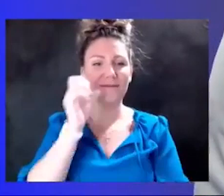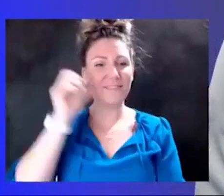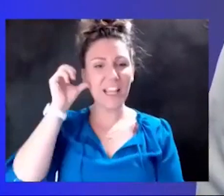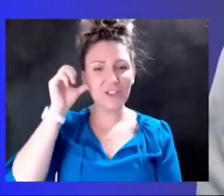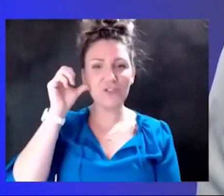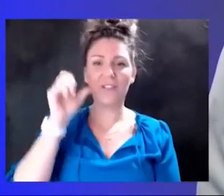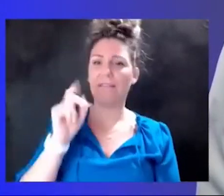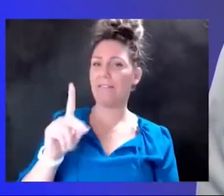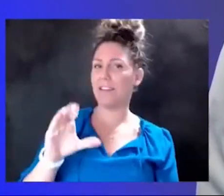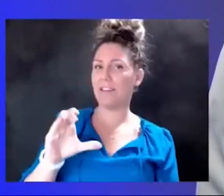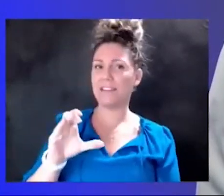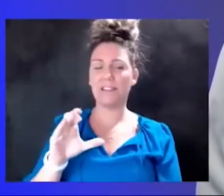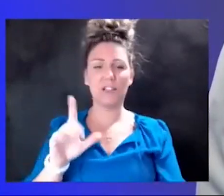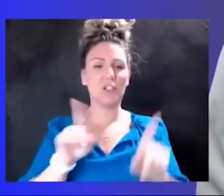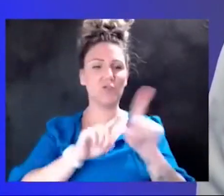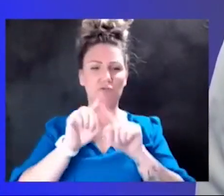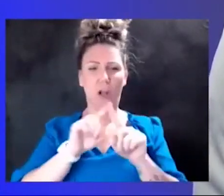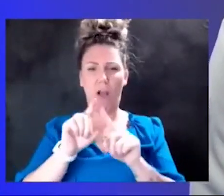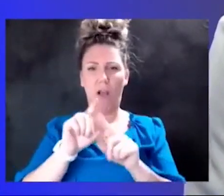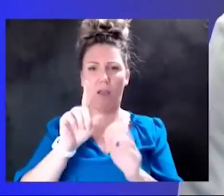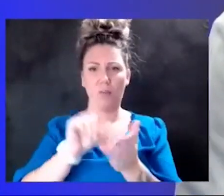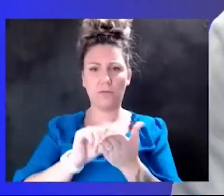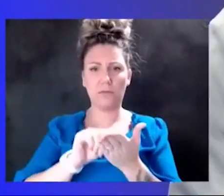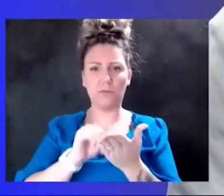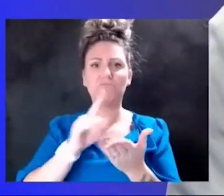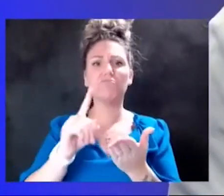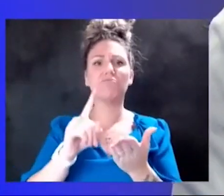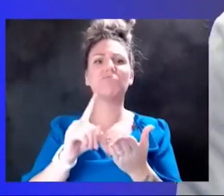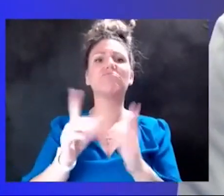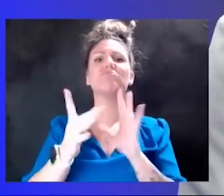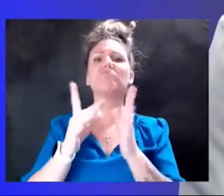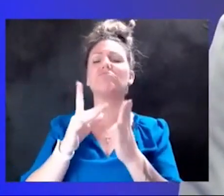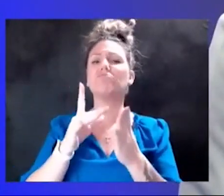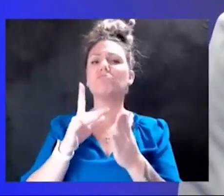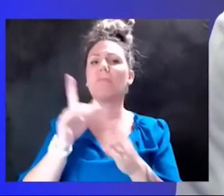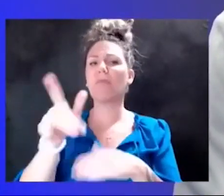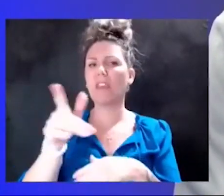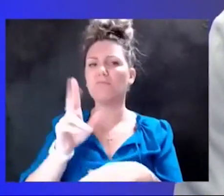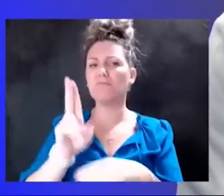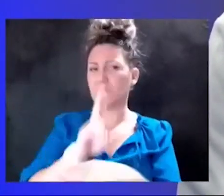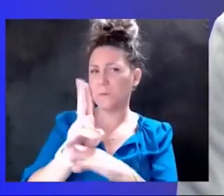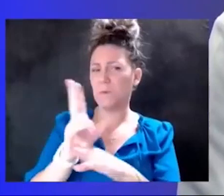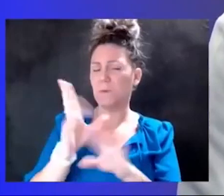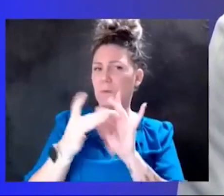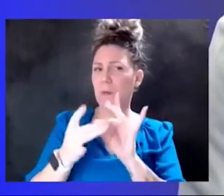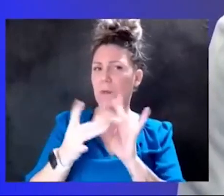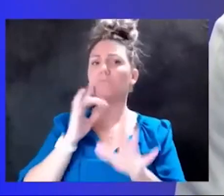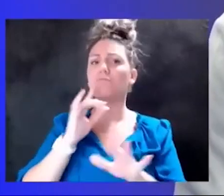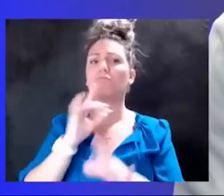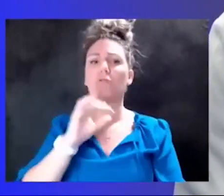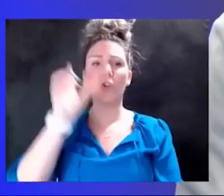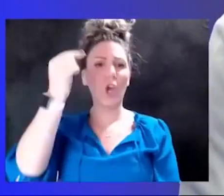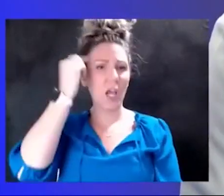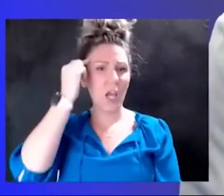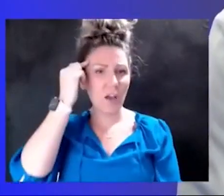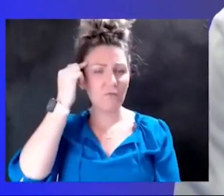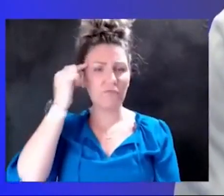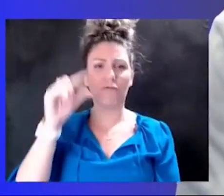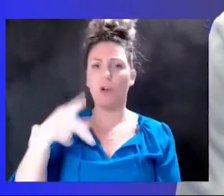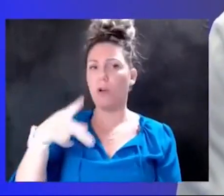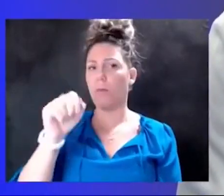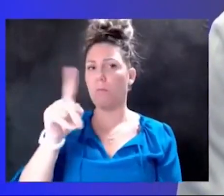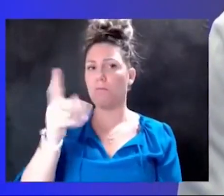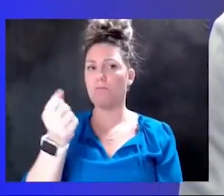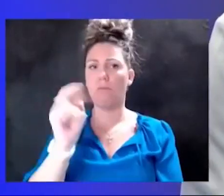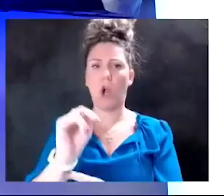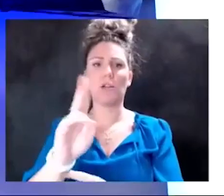referenced Governor Parson, who also said, it's important to get vaccinated, and it's your personal responsibility in doing these things. And he's